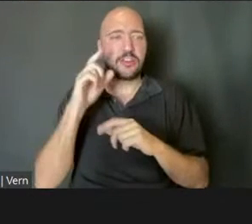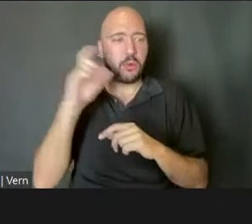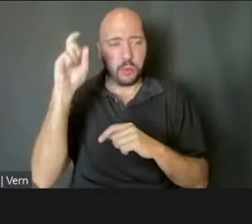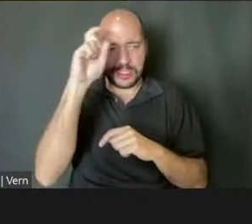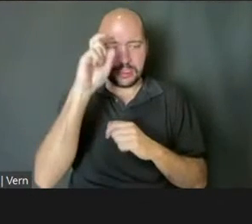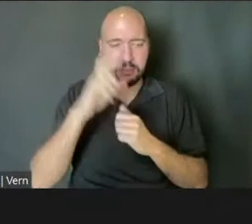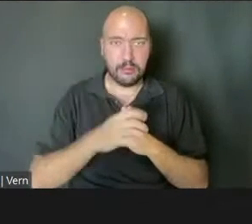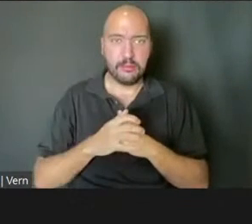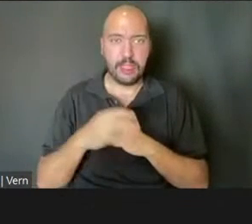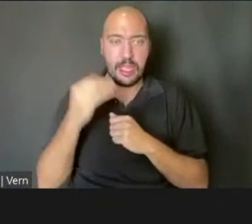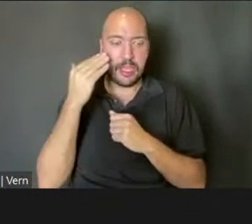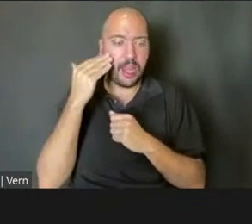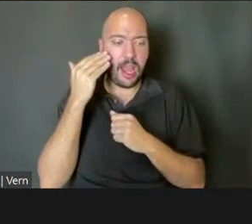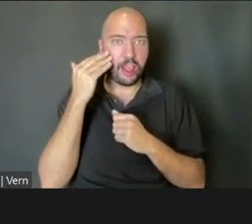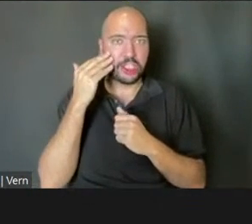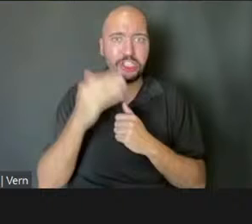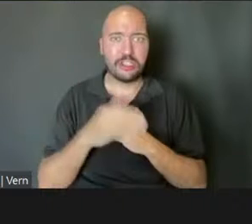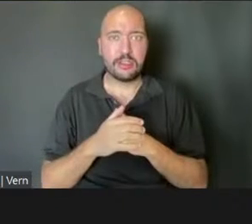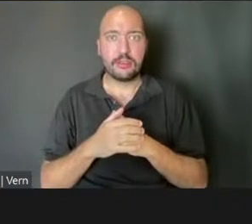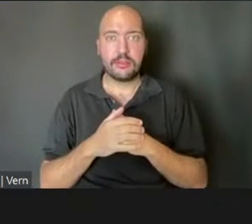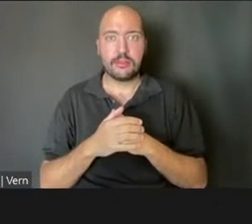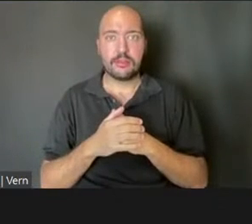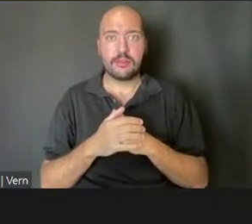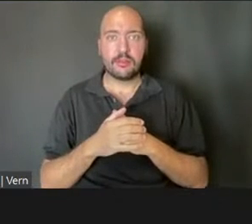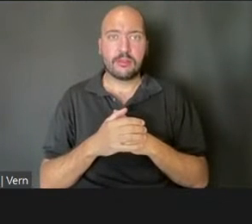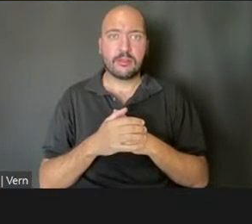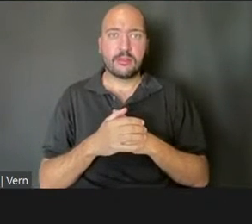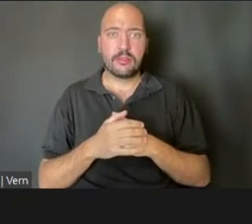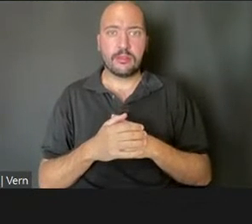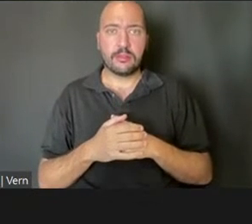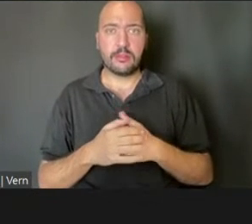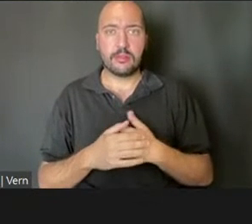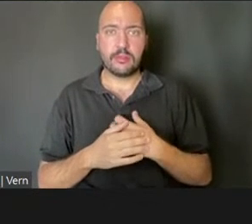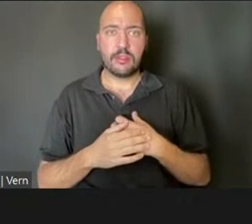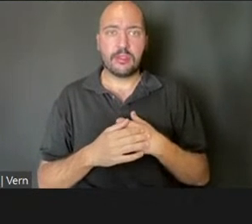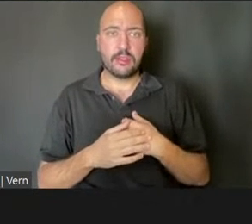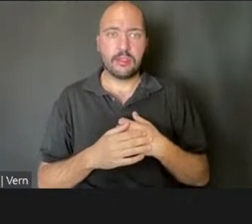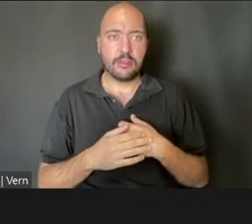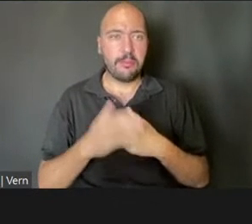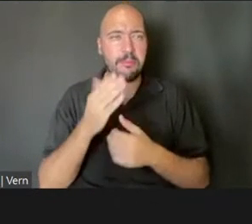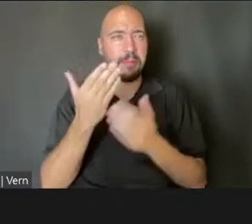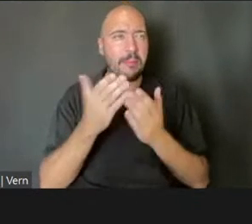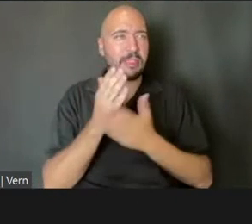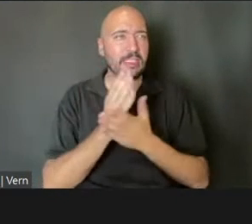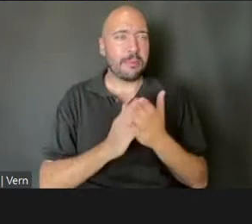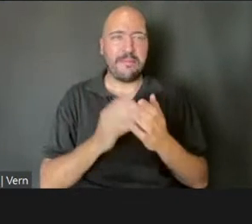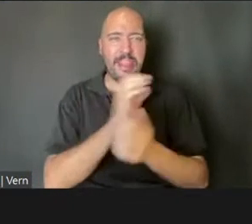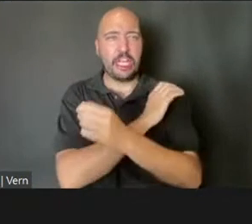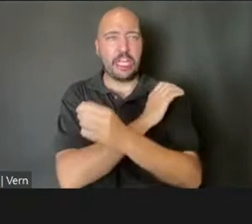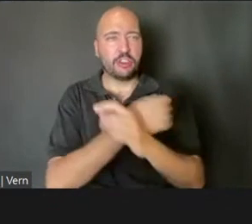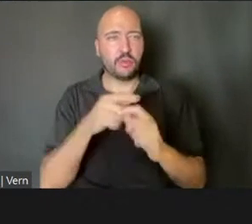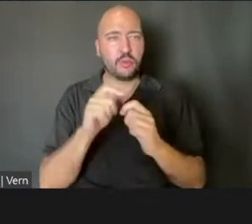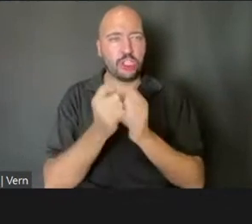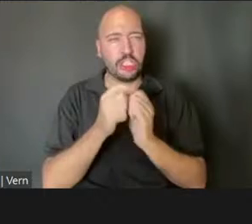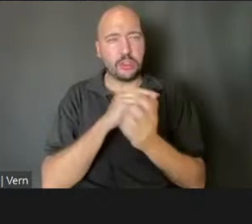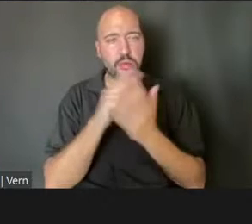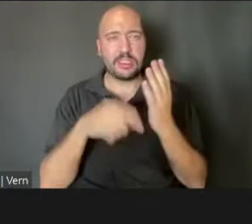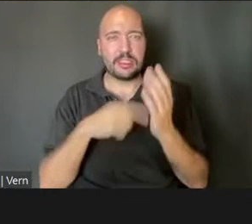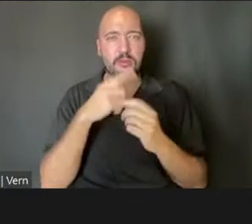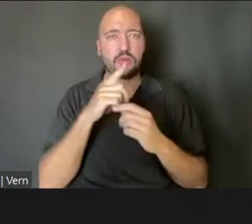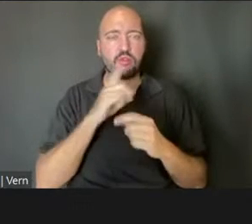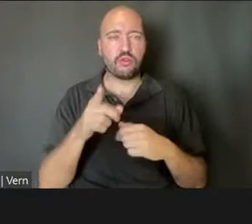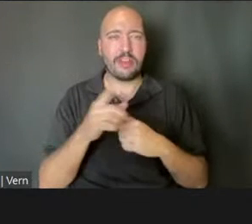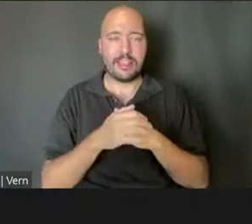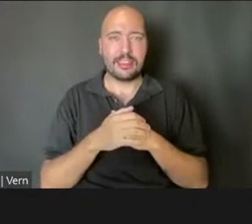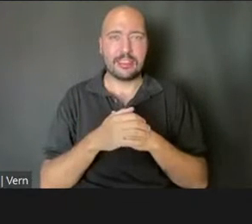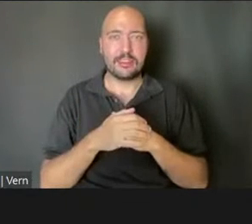and knowledge, but maybe some of the energy to change those things, these